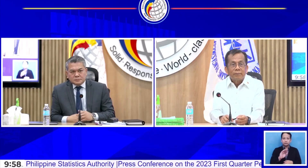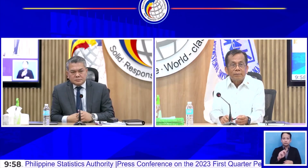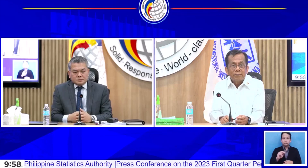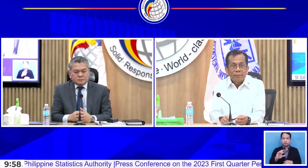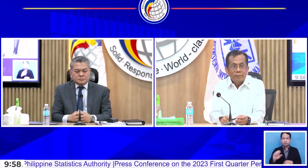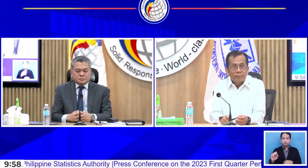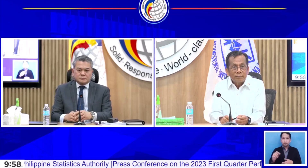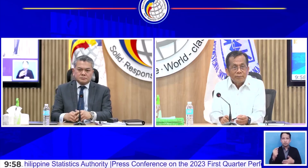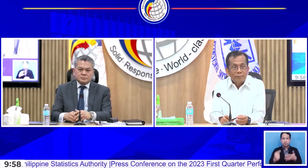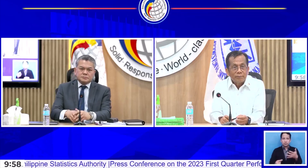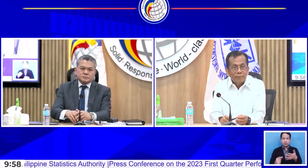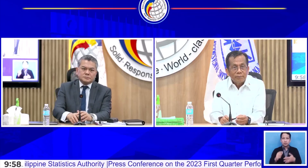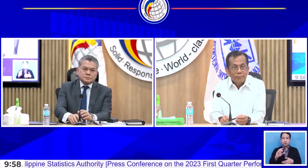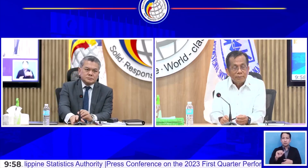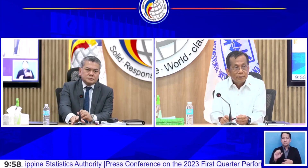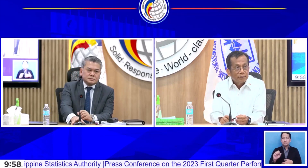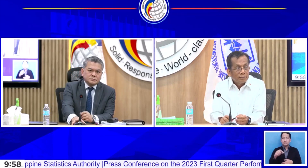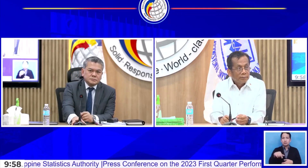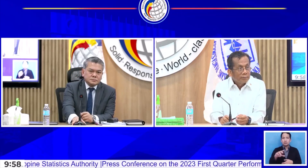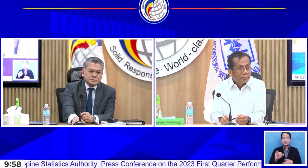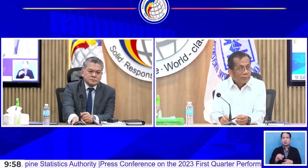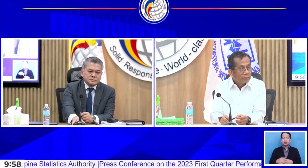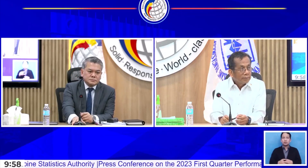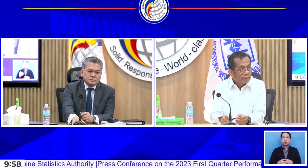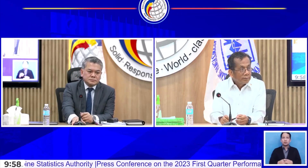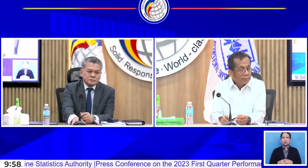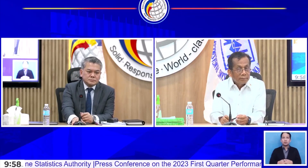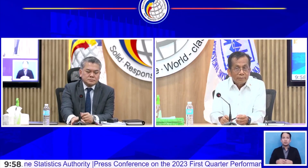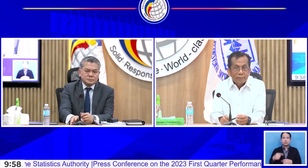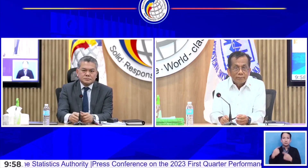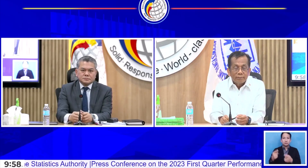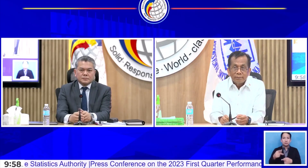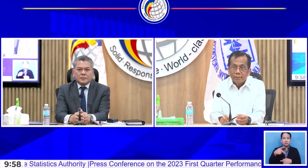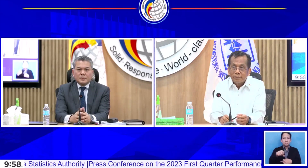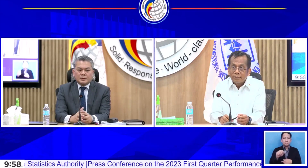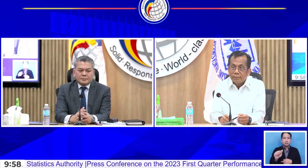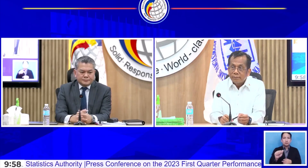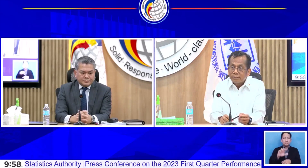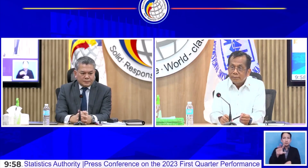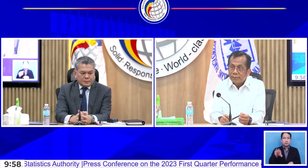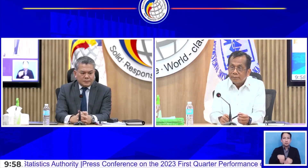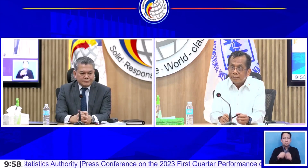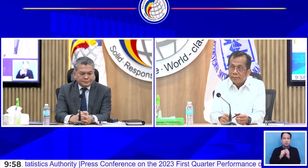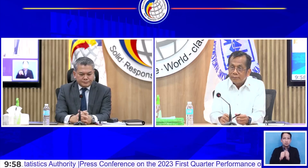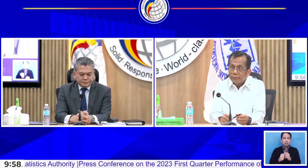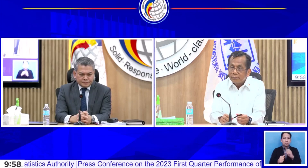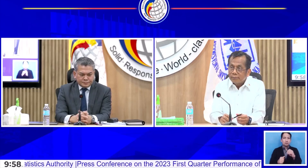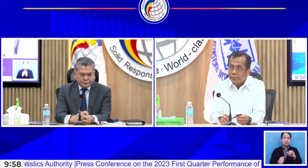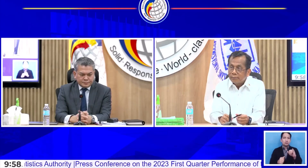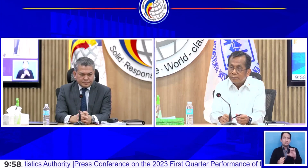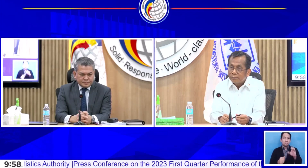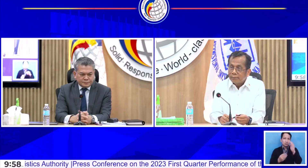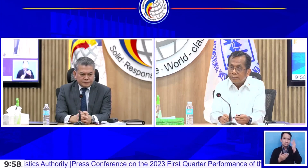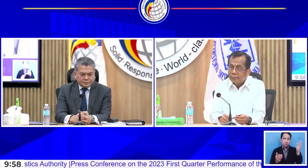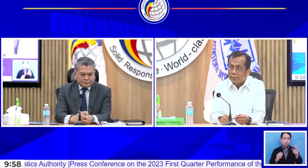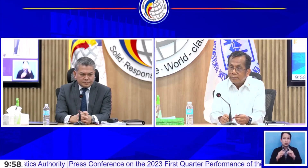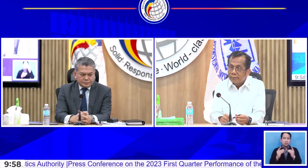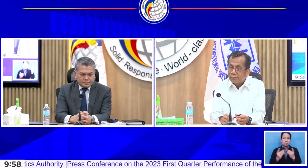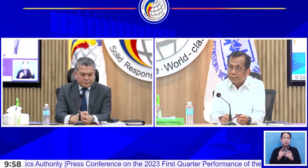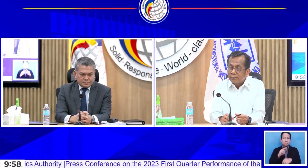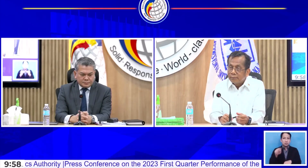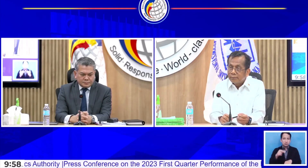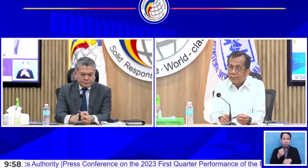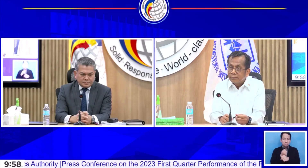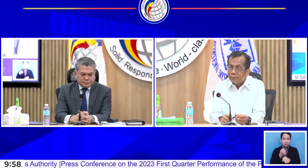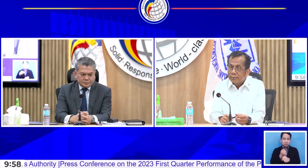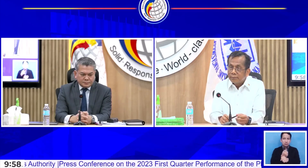Melanie Grace Quintos. Mula naman po sa PSA, kasama natin ngayon ang OIC Deputy National Statistician ng